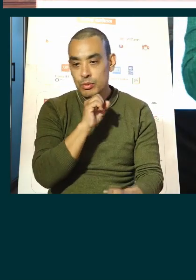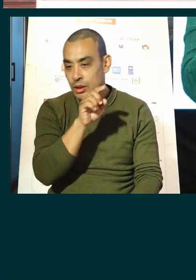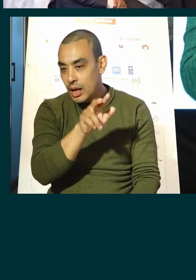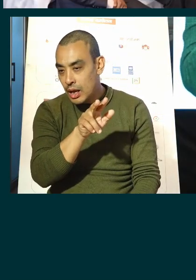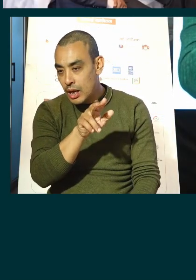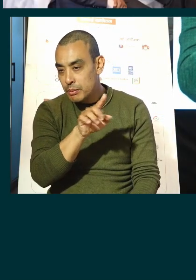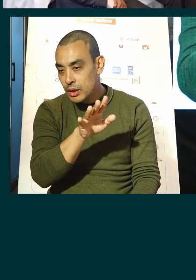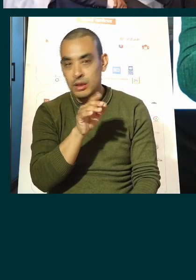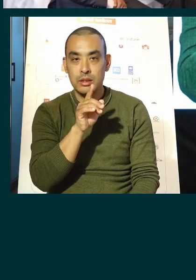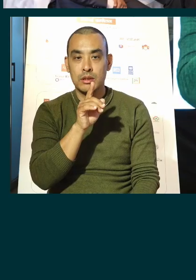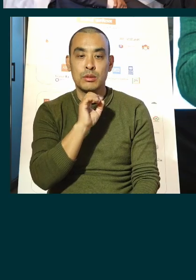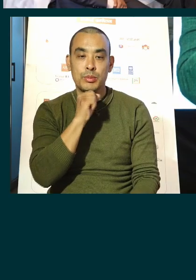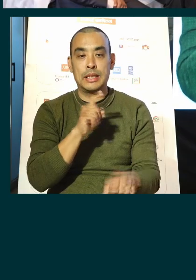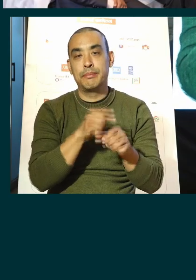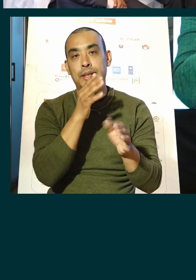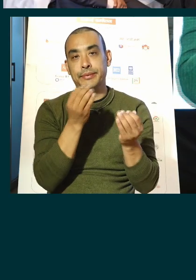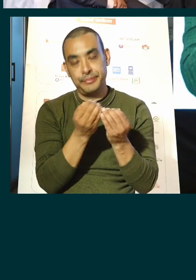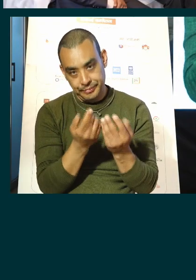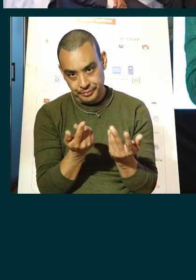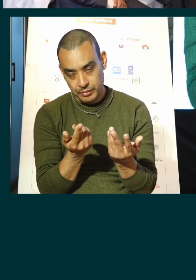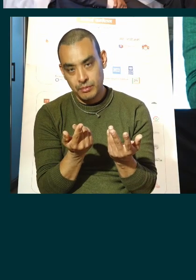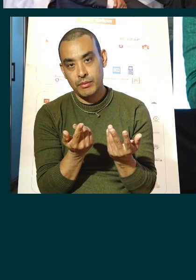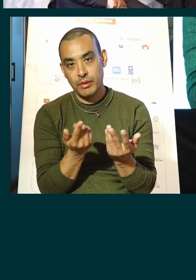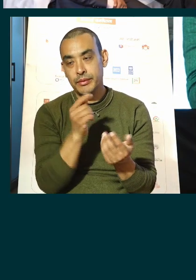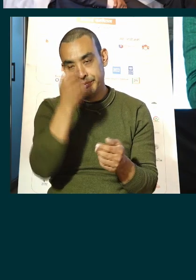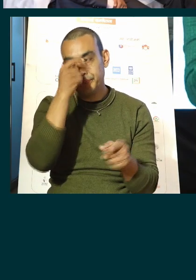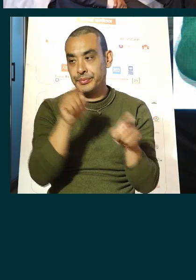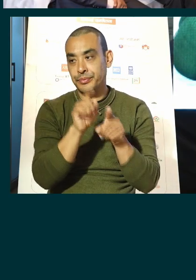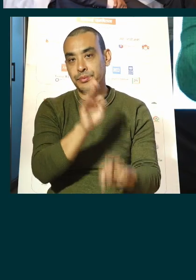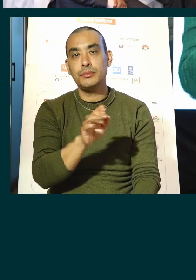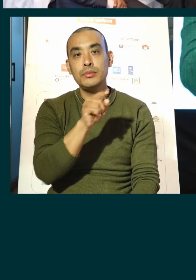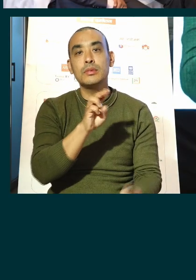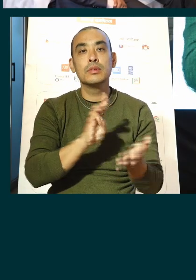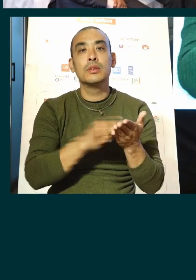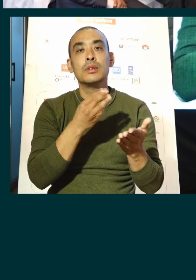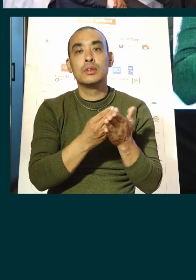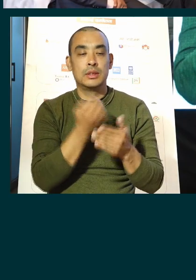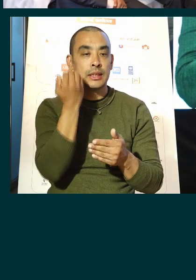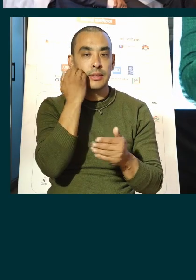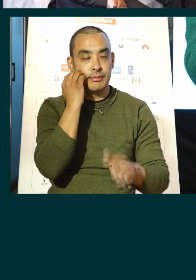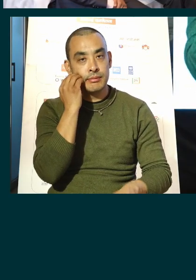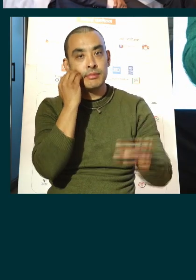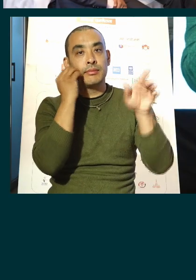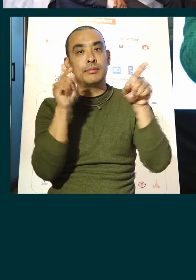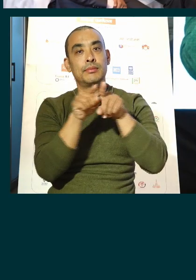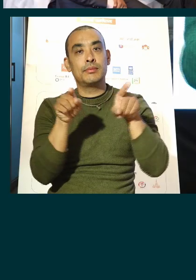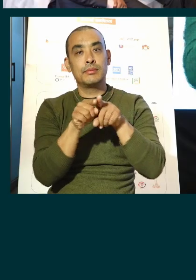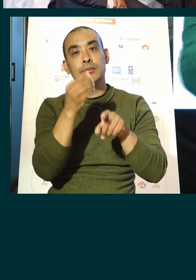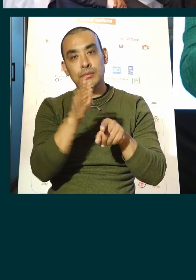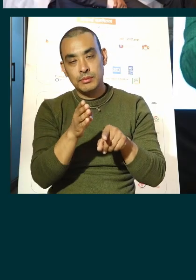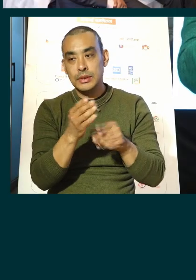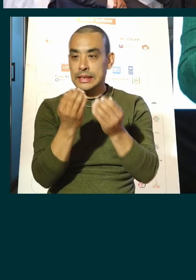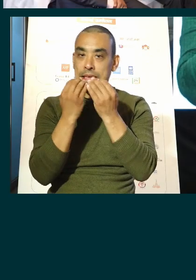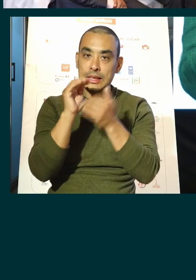years. And the boys, this also means that the boys grow up